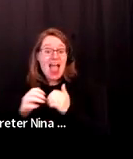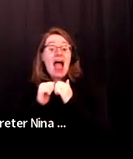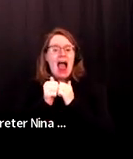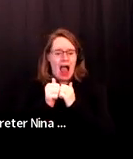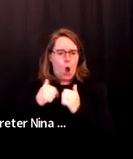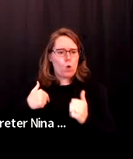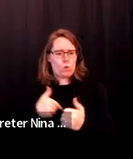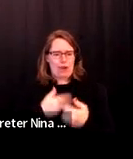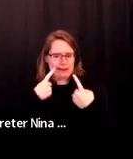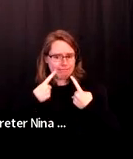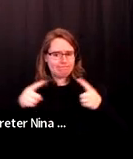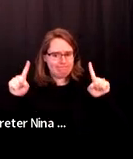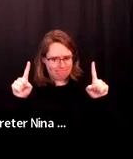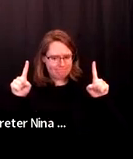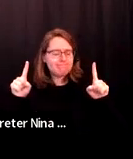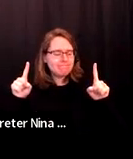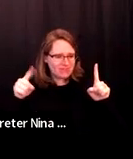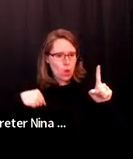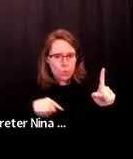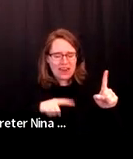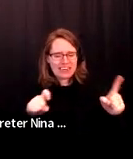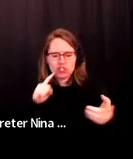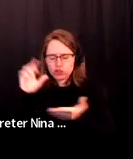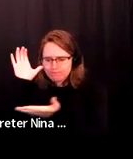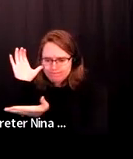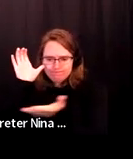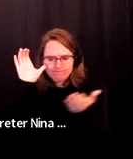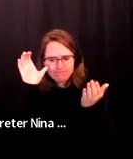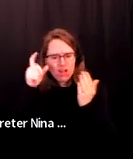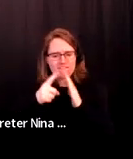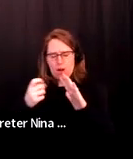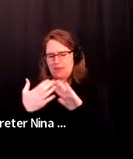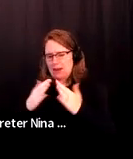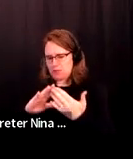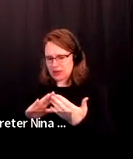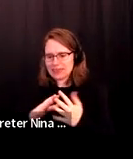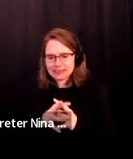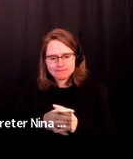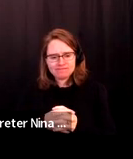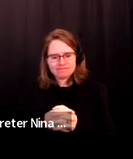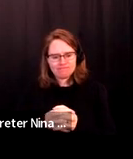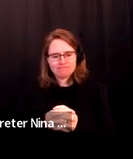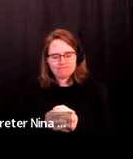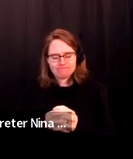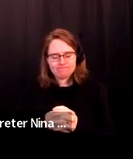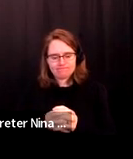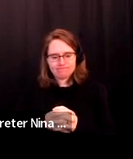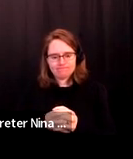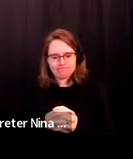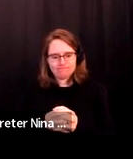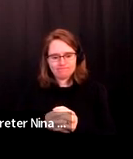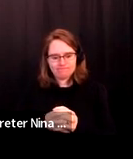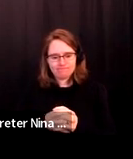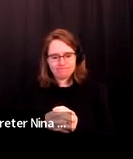part of what we need to hear from others about. And that may be where it makes more sense to think about